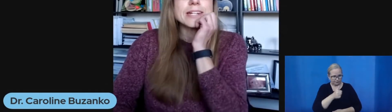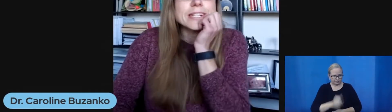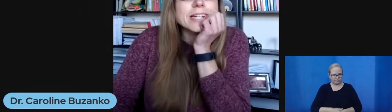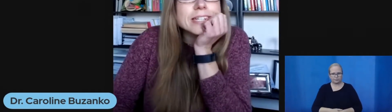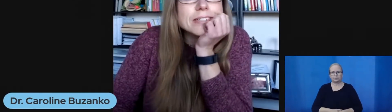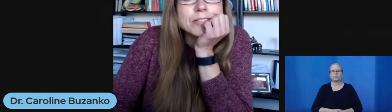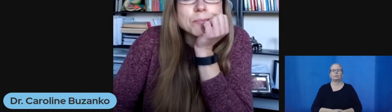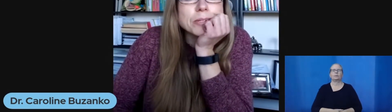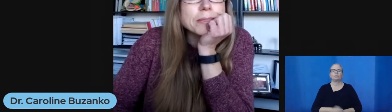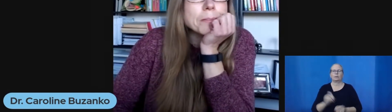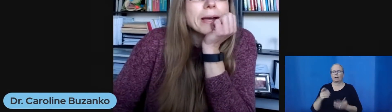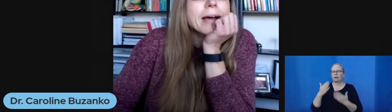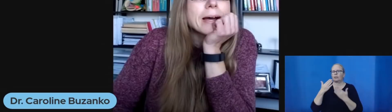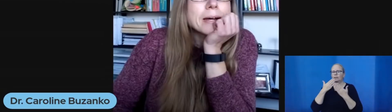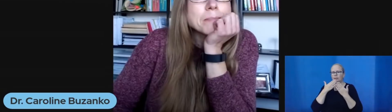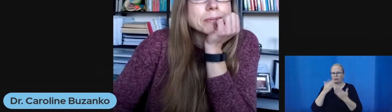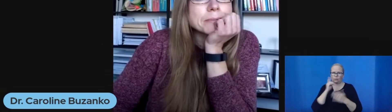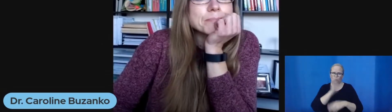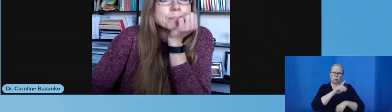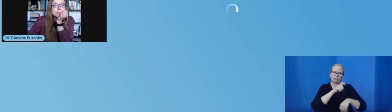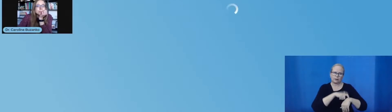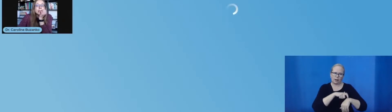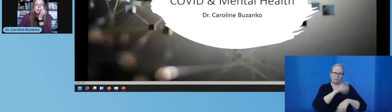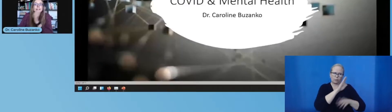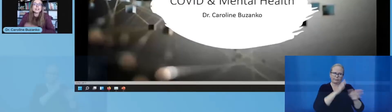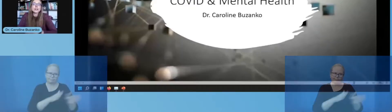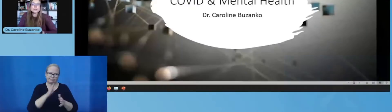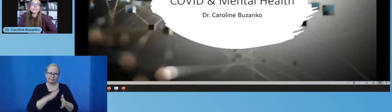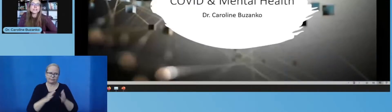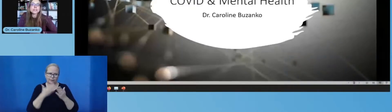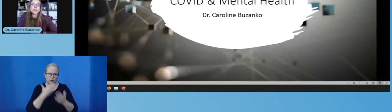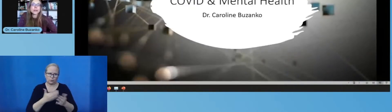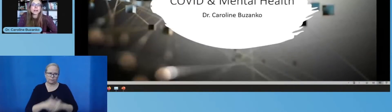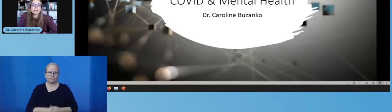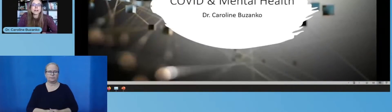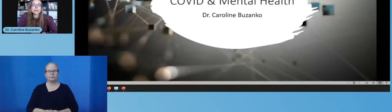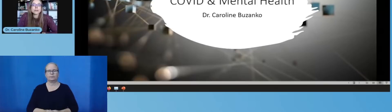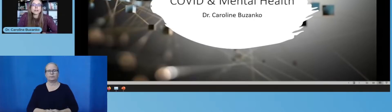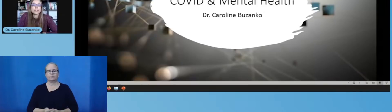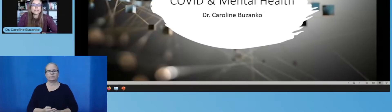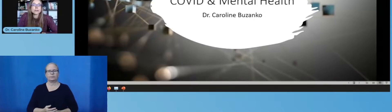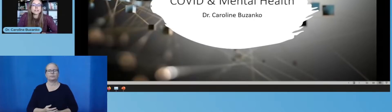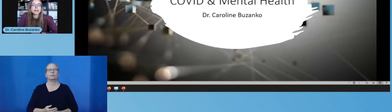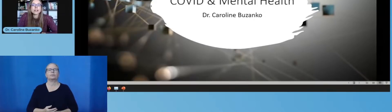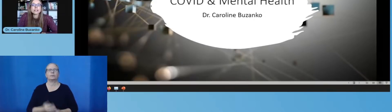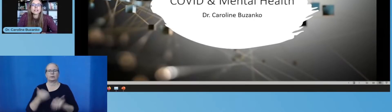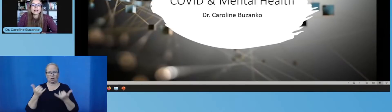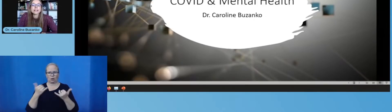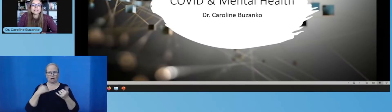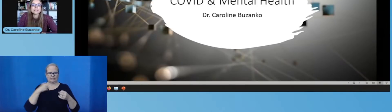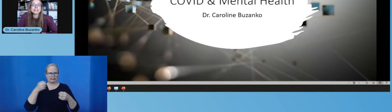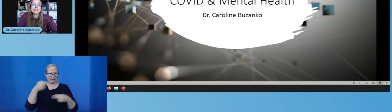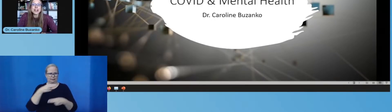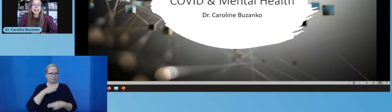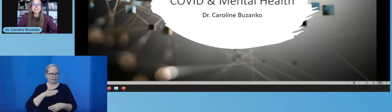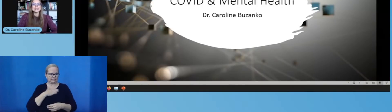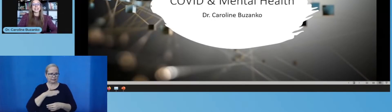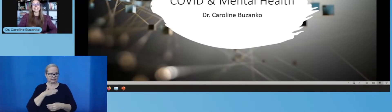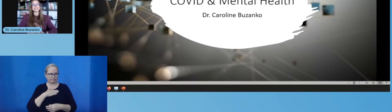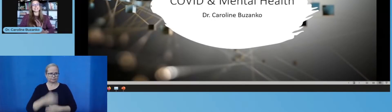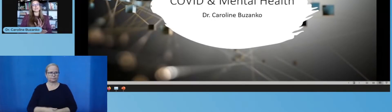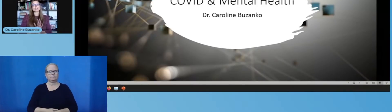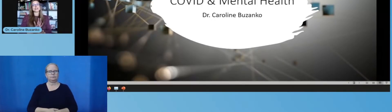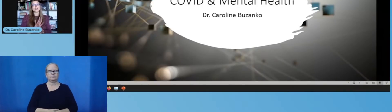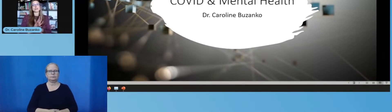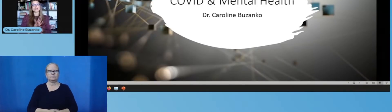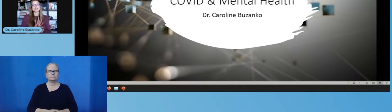So yeah, if you can put them up. And I know just as they're going up here, I really wanted to focus on child